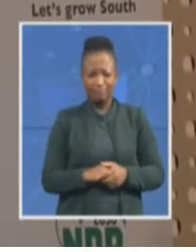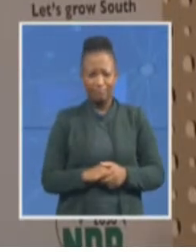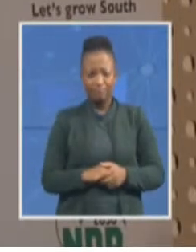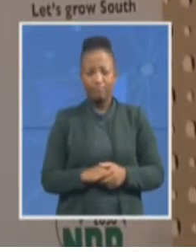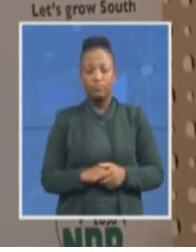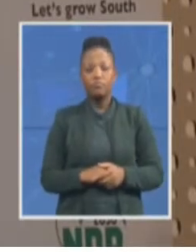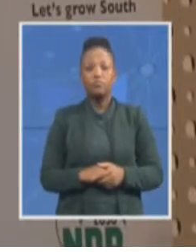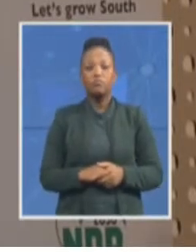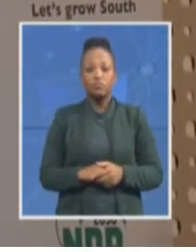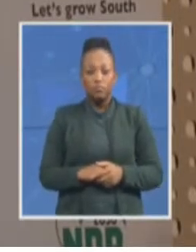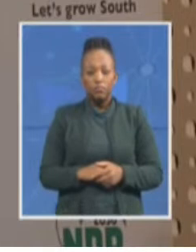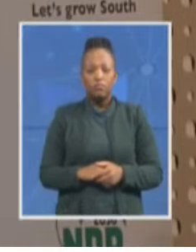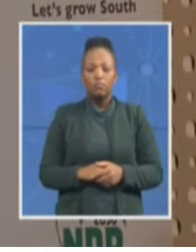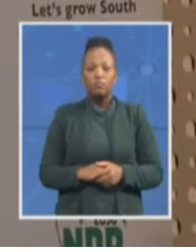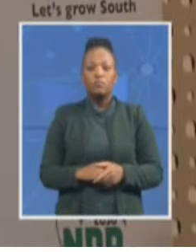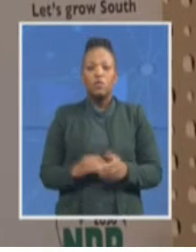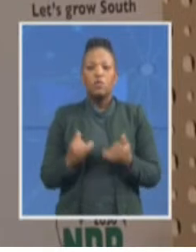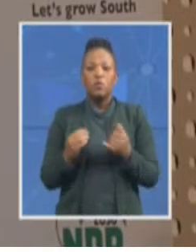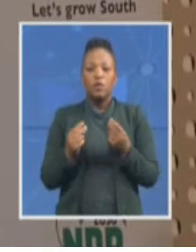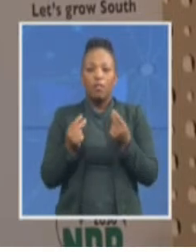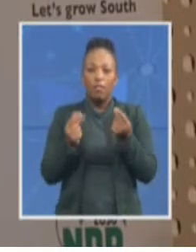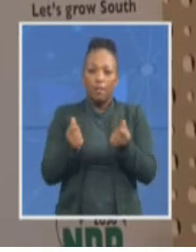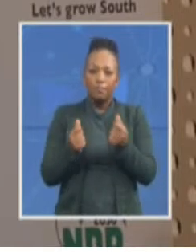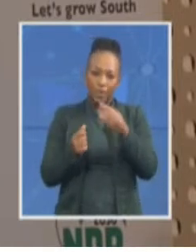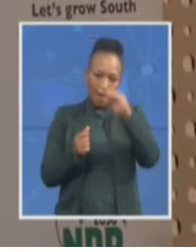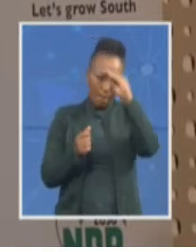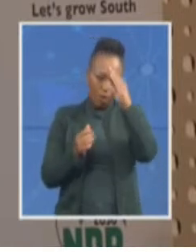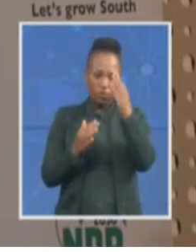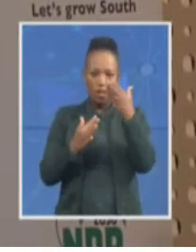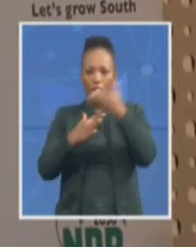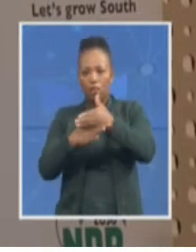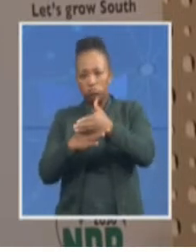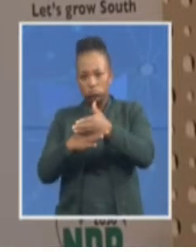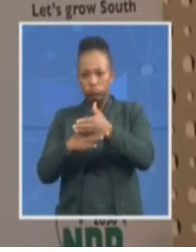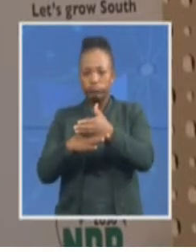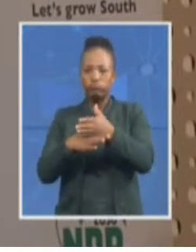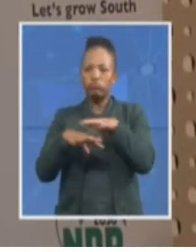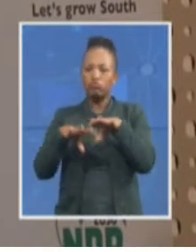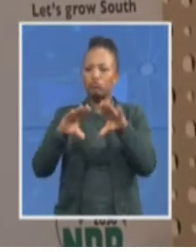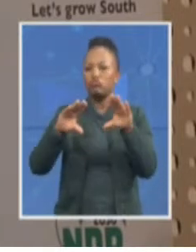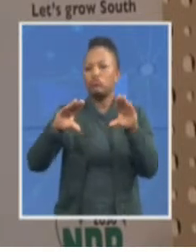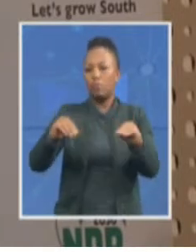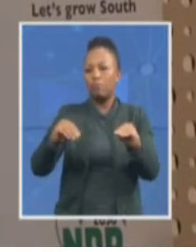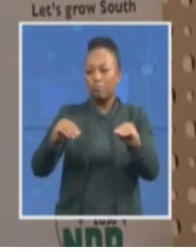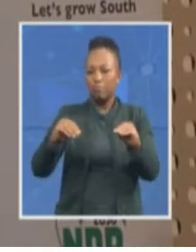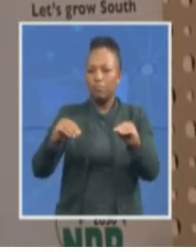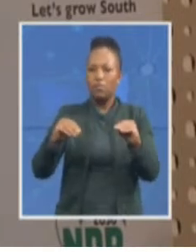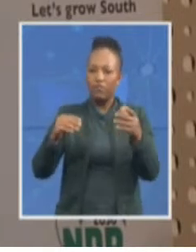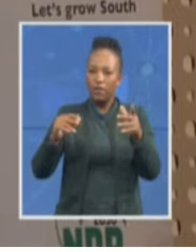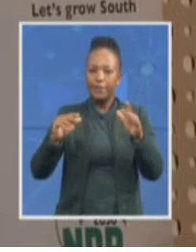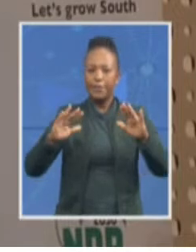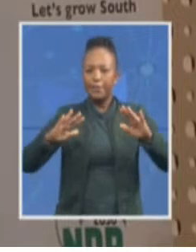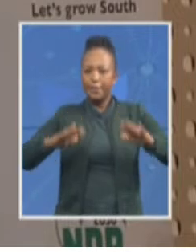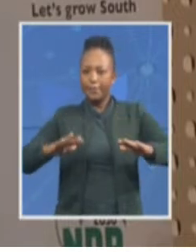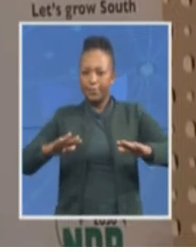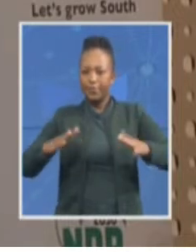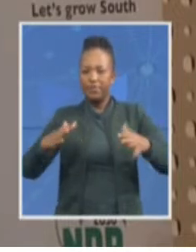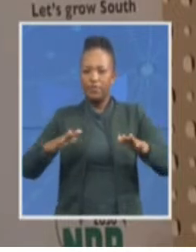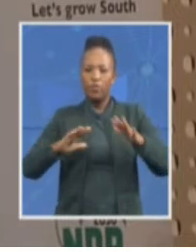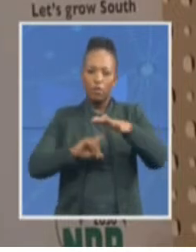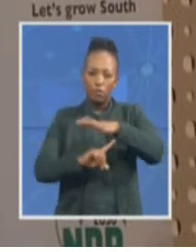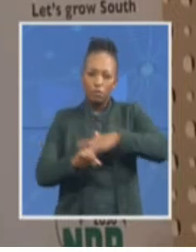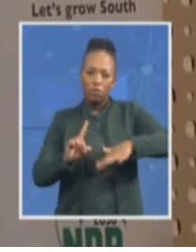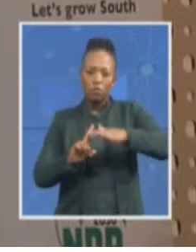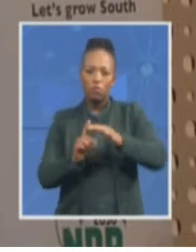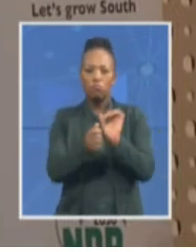by law enforcement agencies, which resulted in calm being restored in the area and the arrest of several alleged